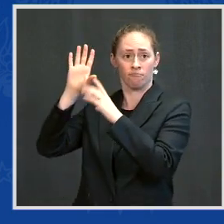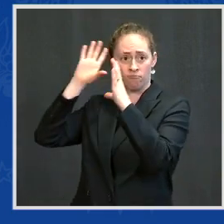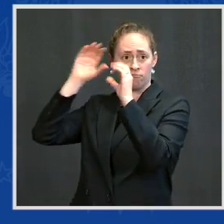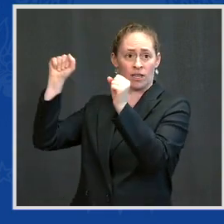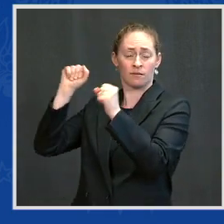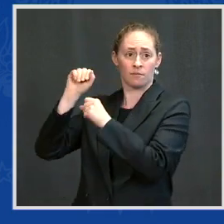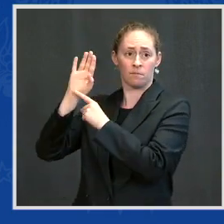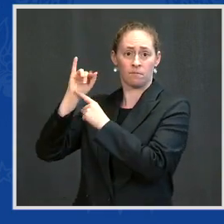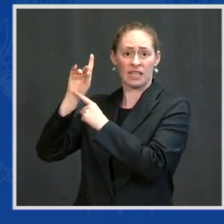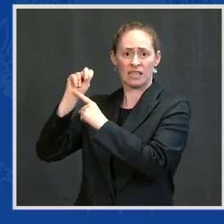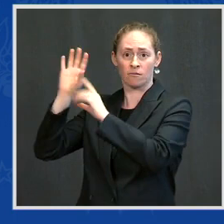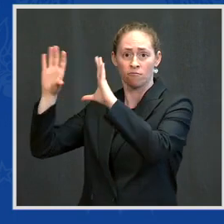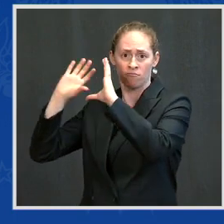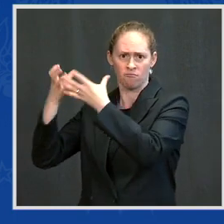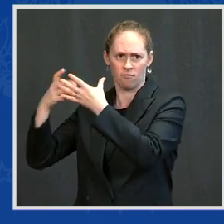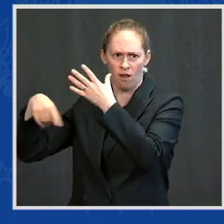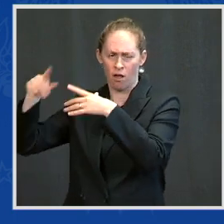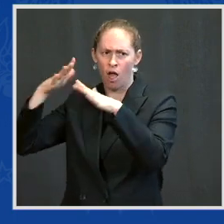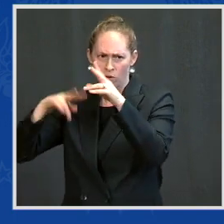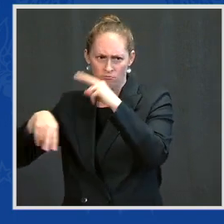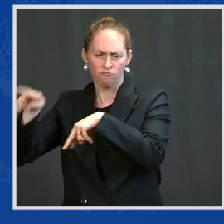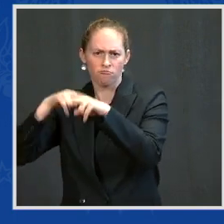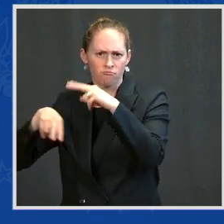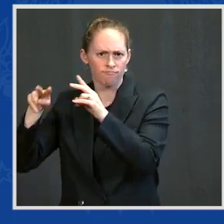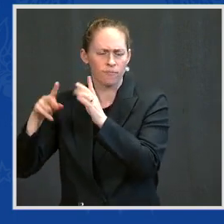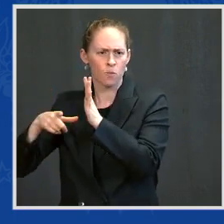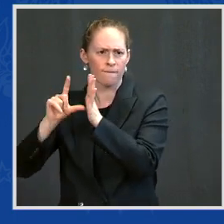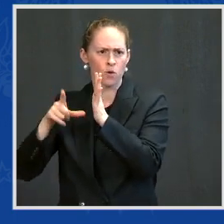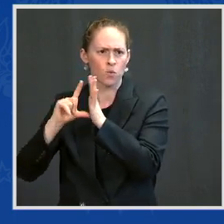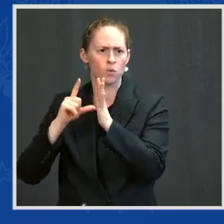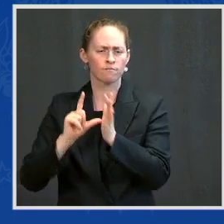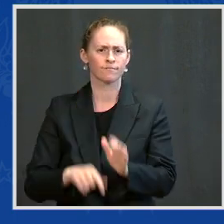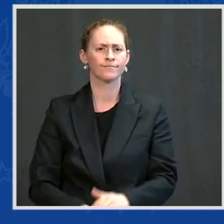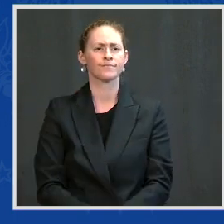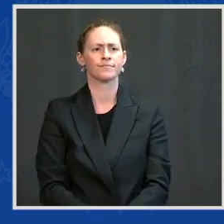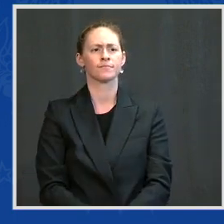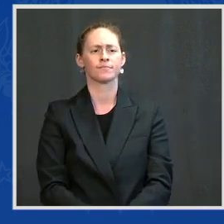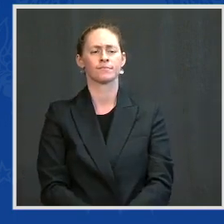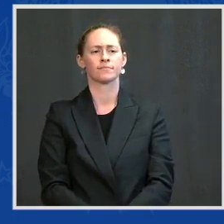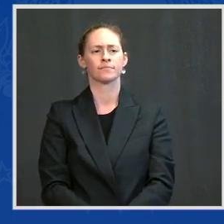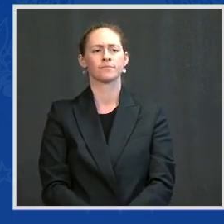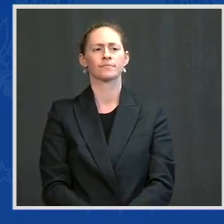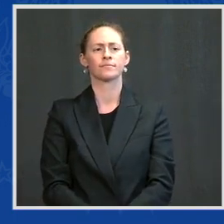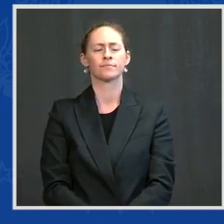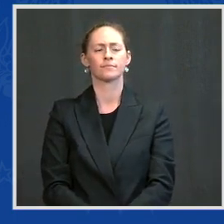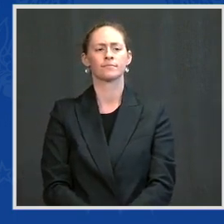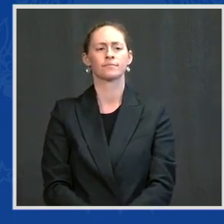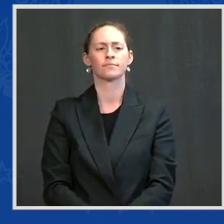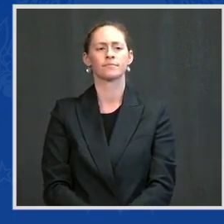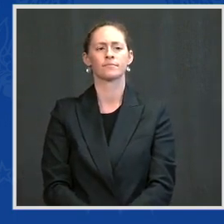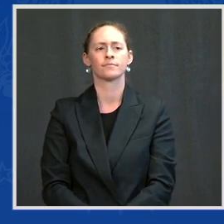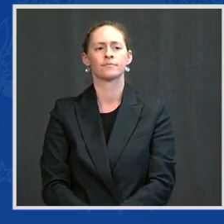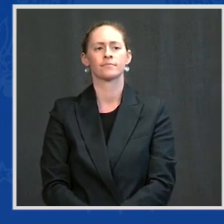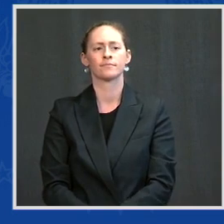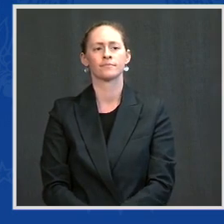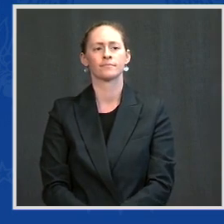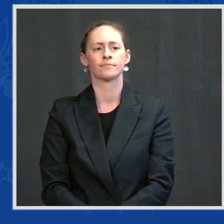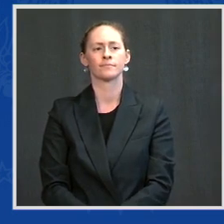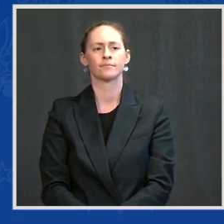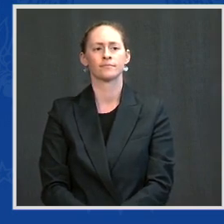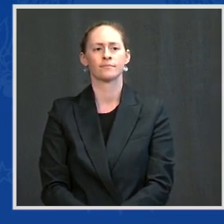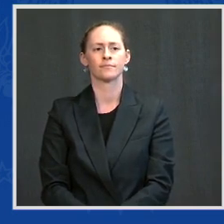among its diplomatic tasks. And also in terms of reviewing its DPRK policy, there was a very